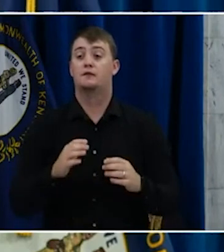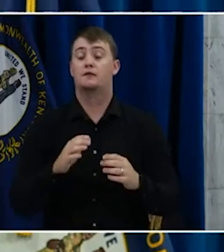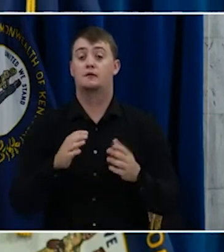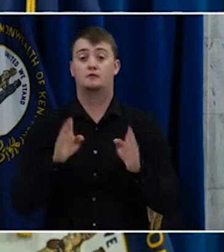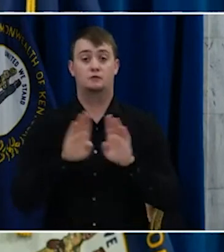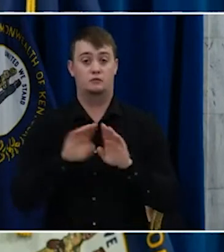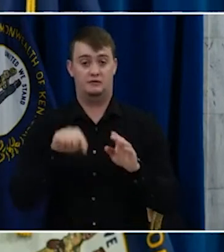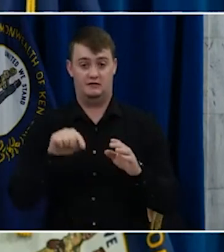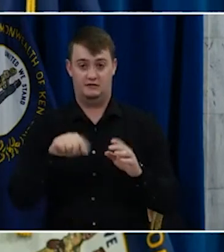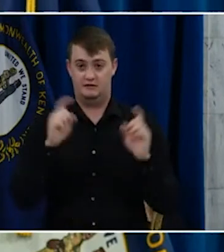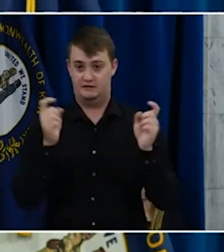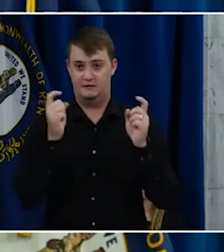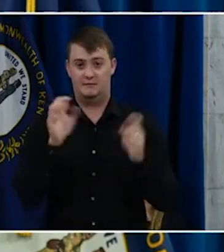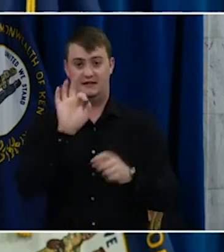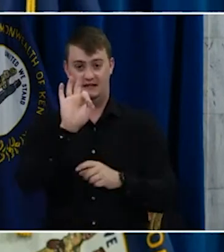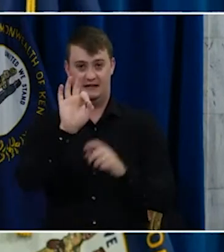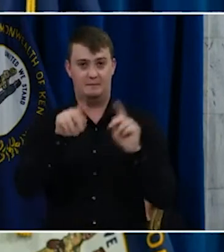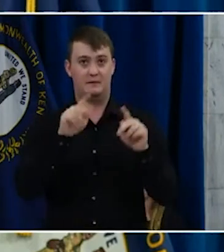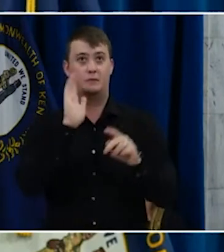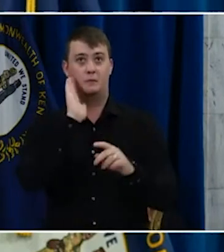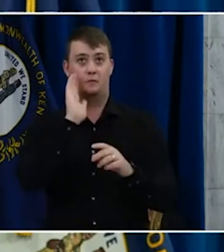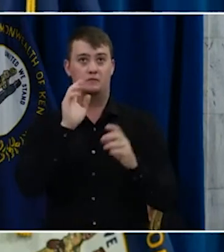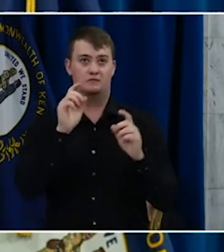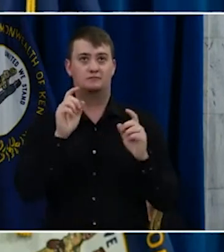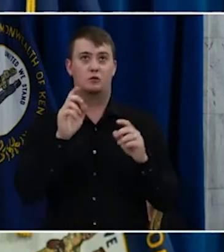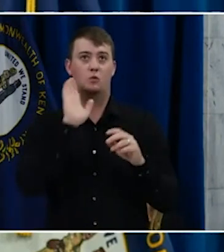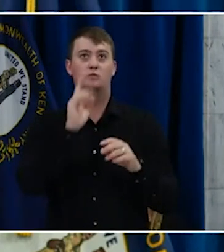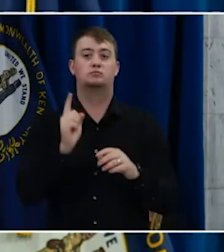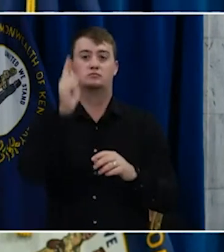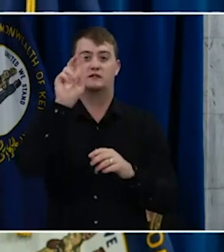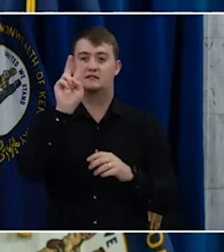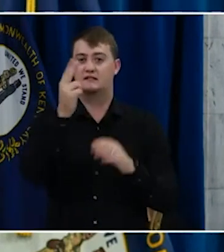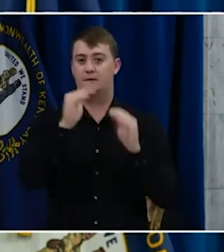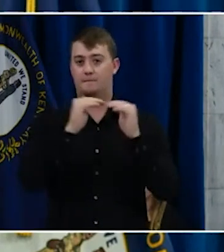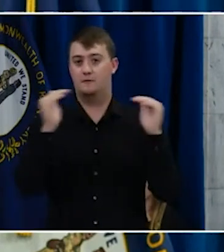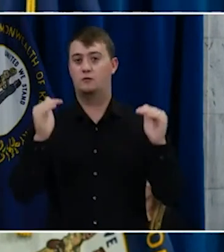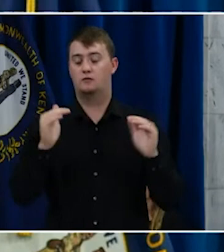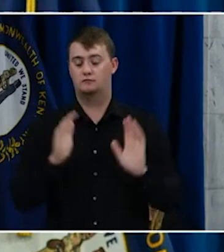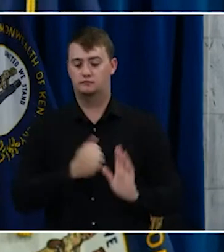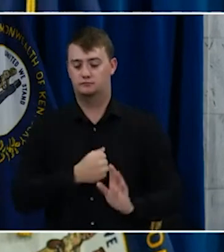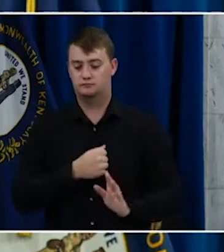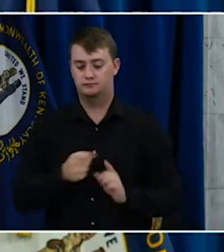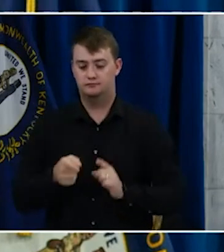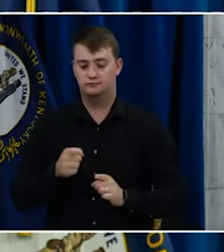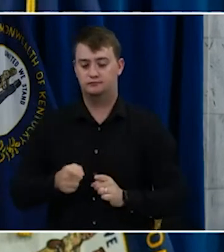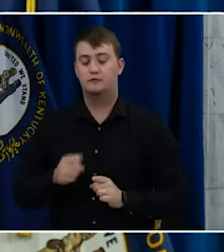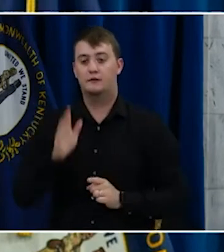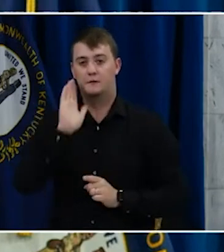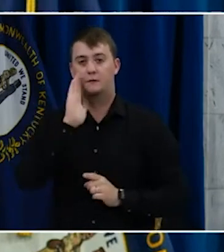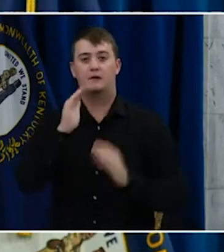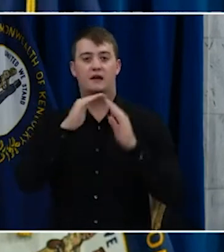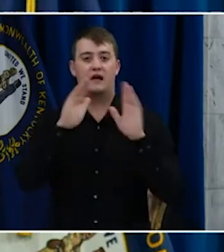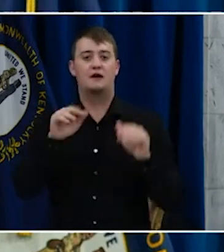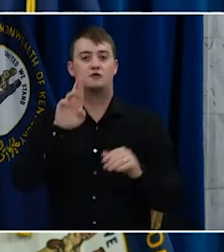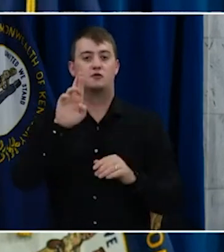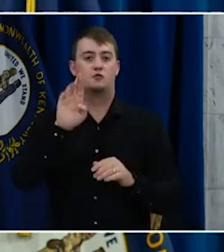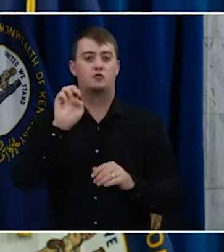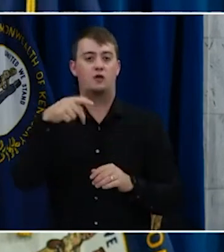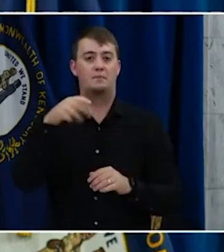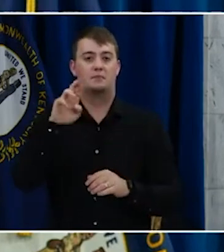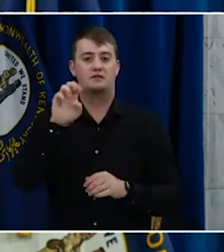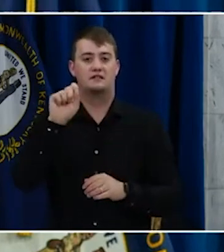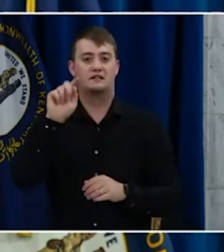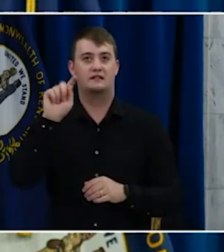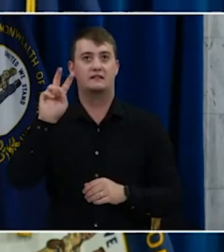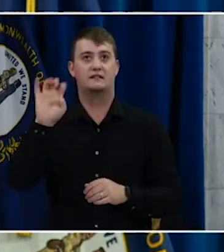ceremony, our nine award recipients will head to the second floor. We will look forward to, it'll be on the House Representative side of the group